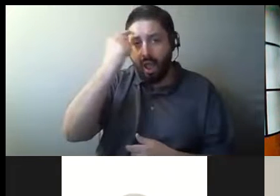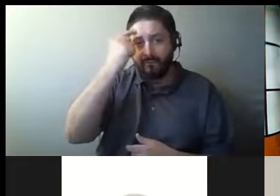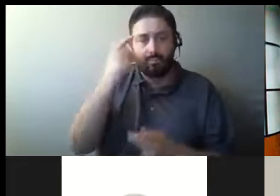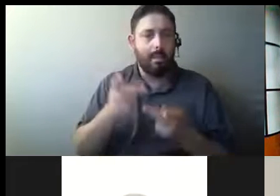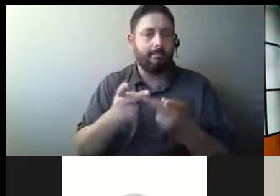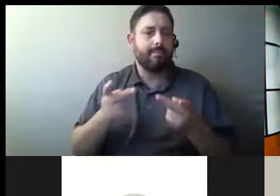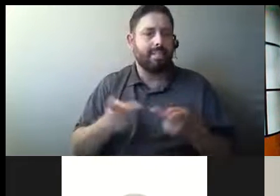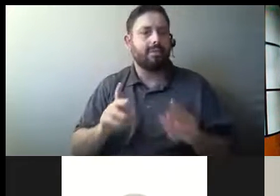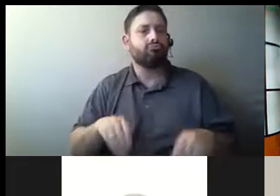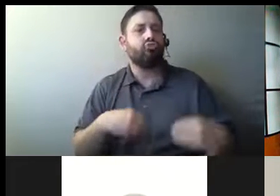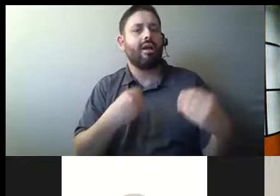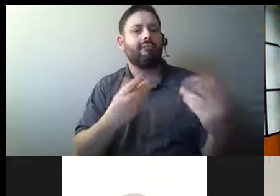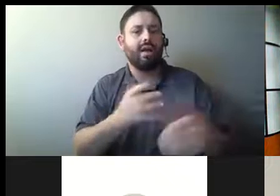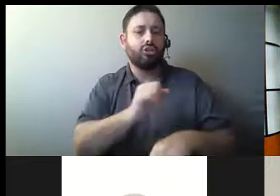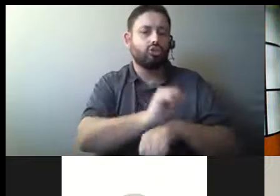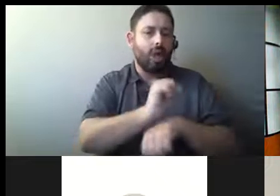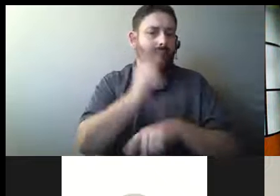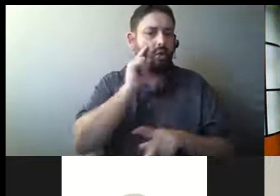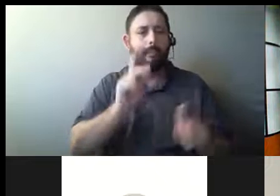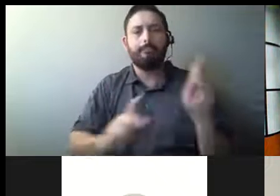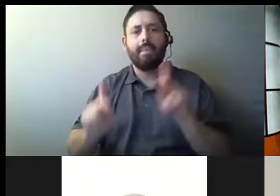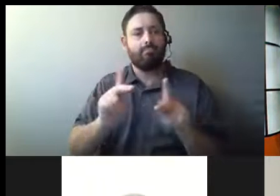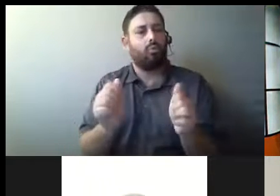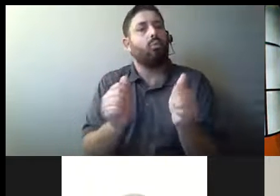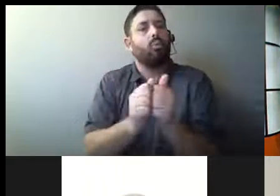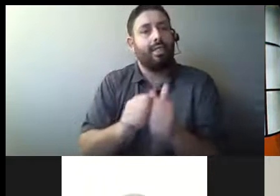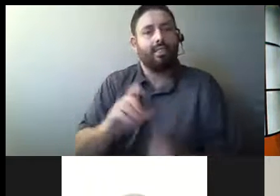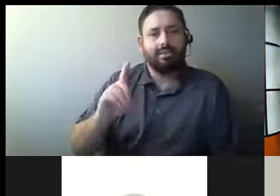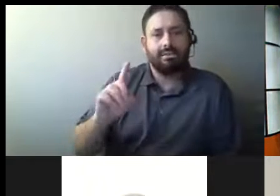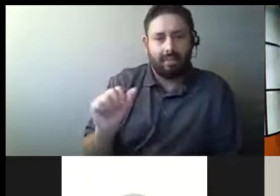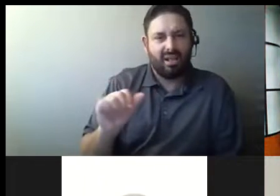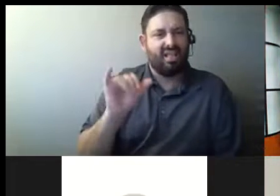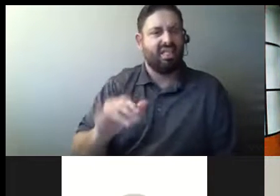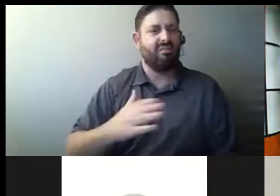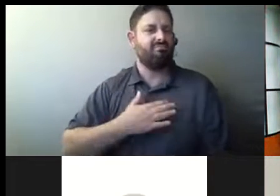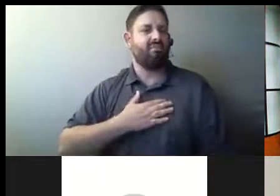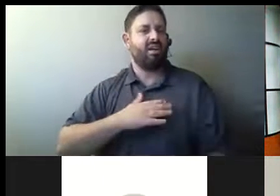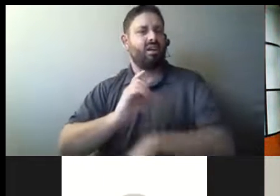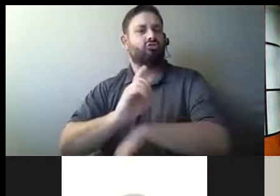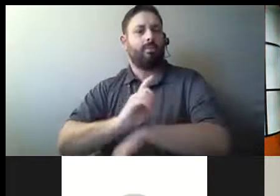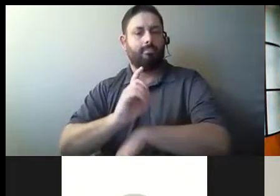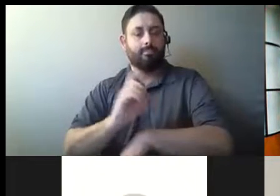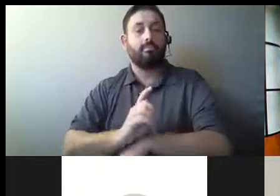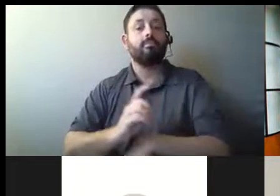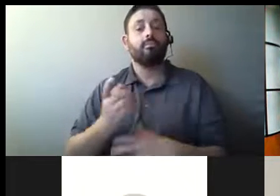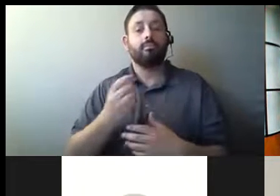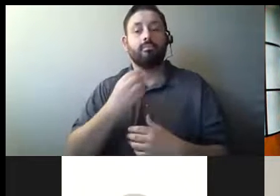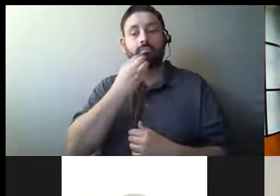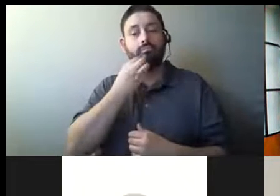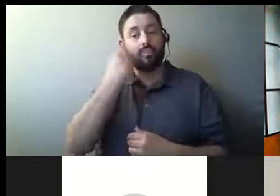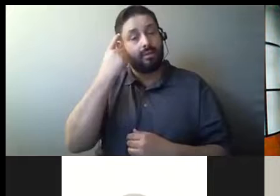places providing jobs for people with disabilities. That was what our job was. So from a standpoint